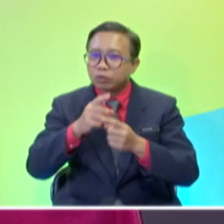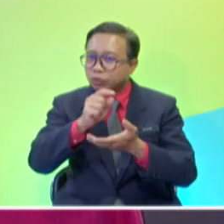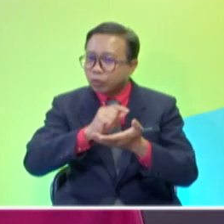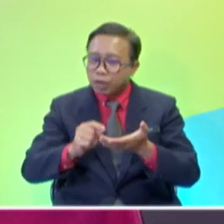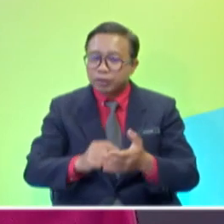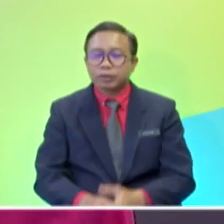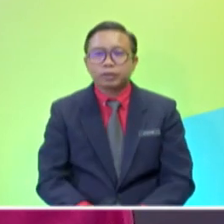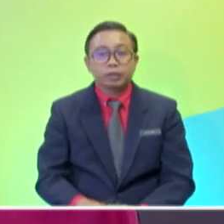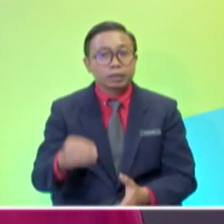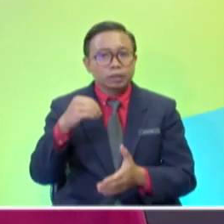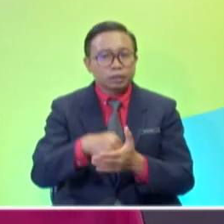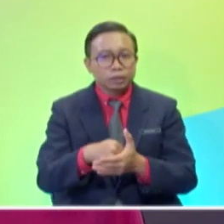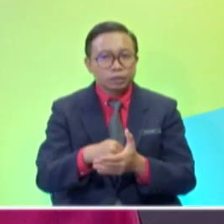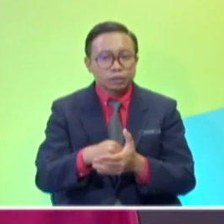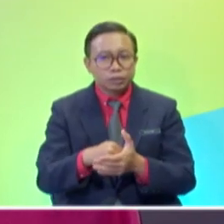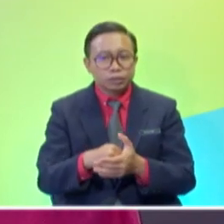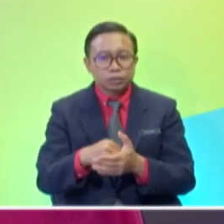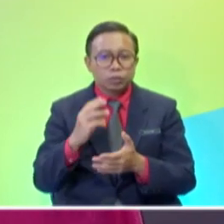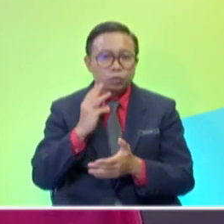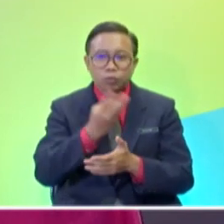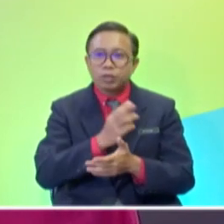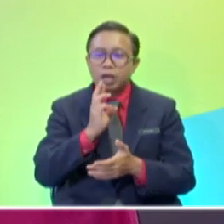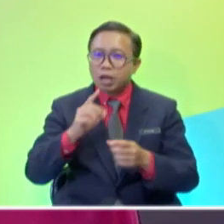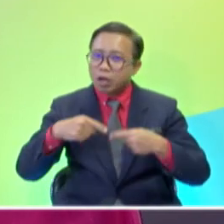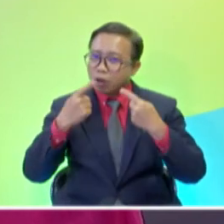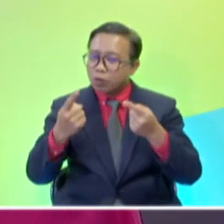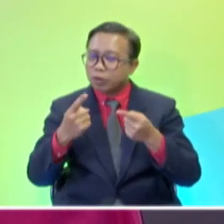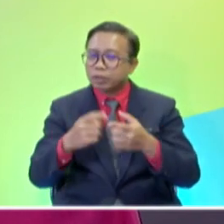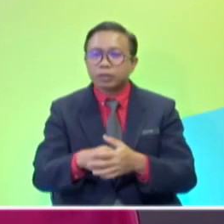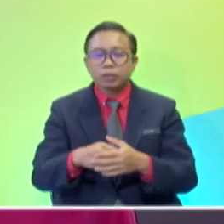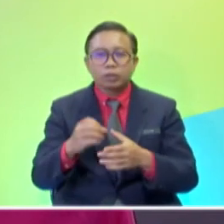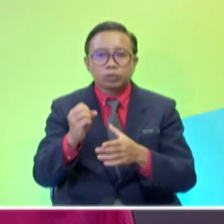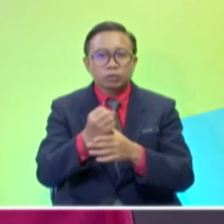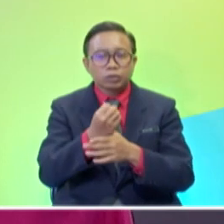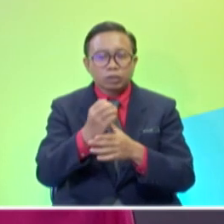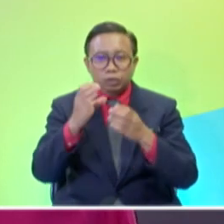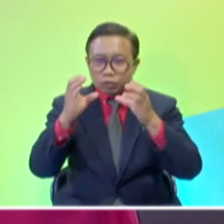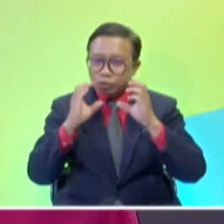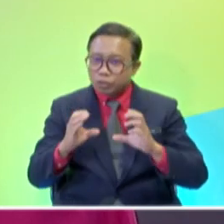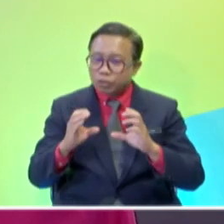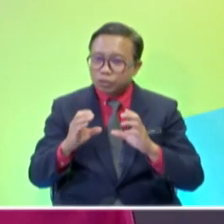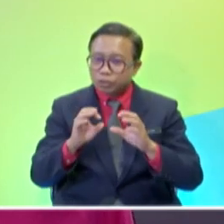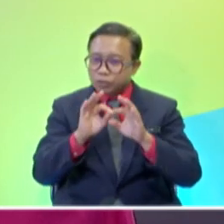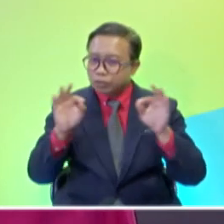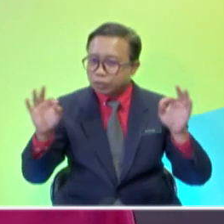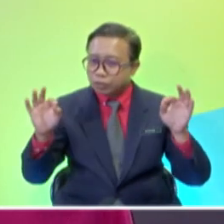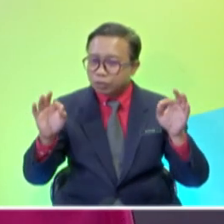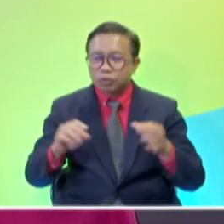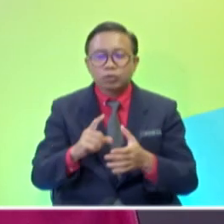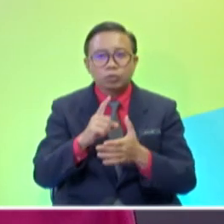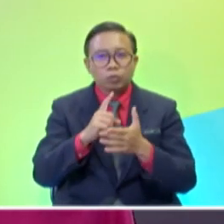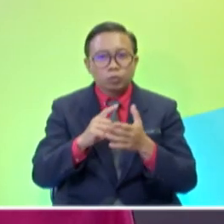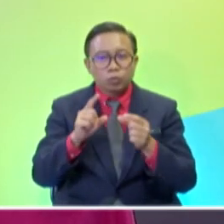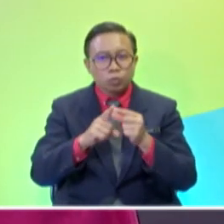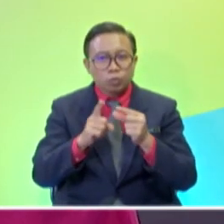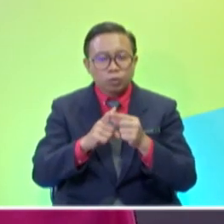write. So in this particular segment, we are going to look at constructing sentences using the word really and the